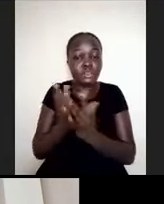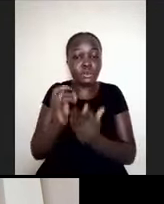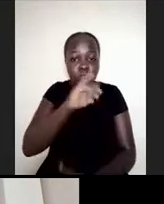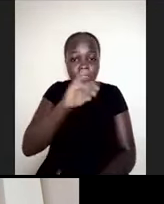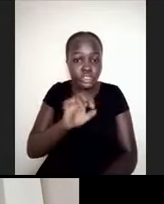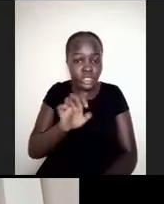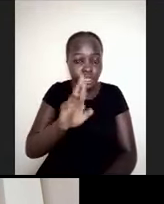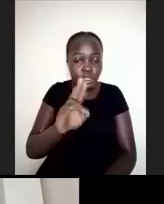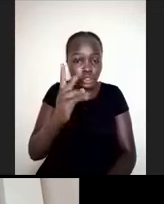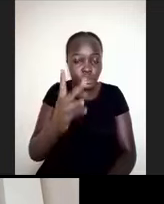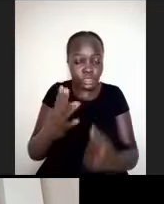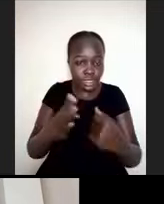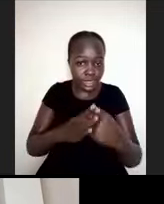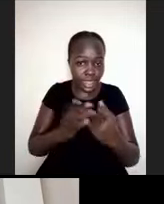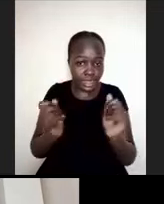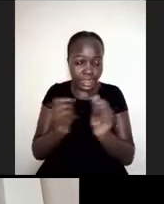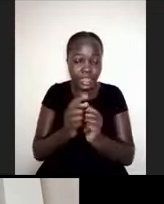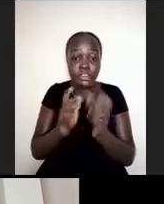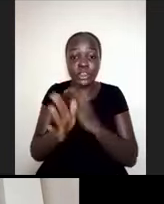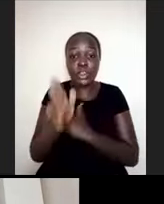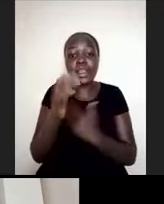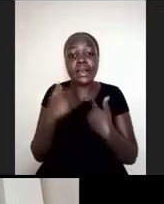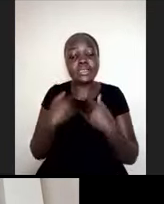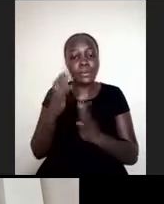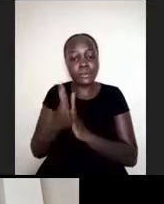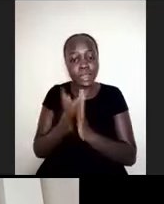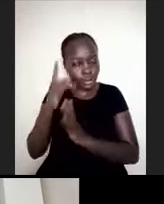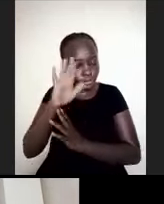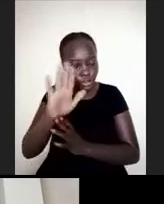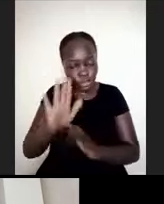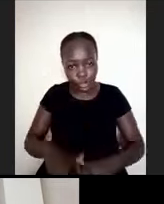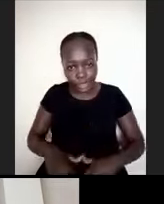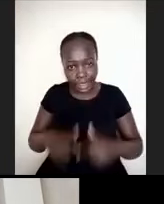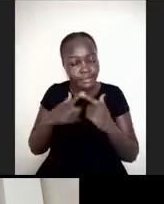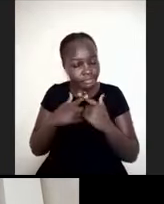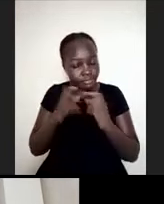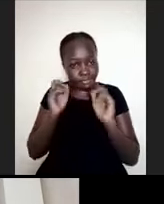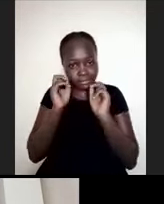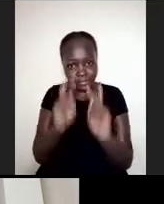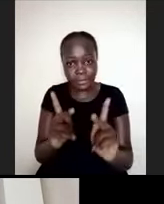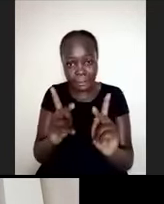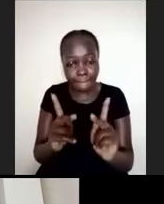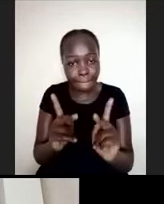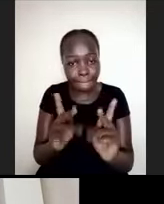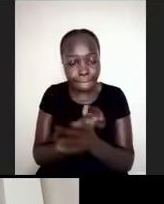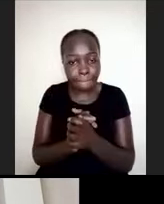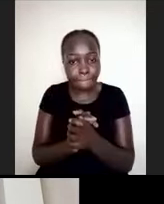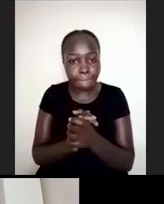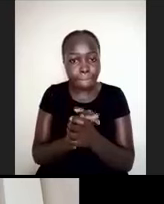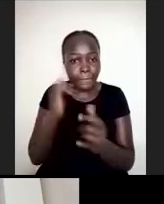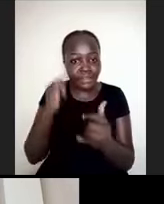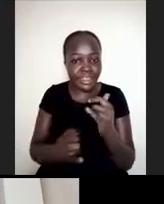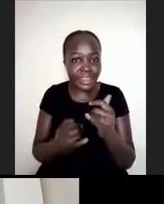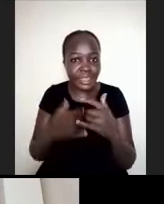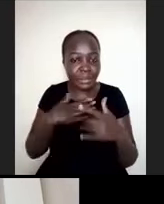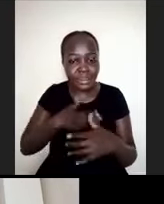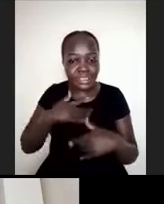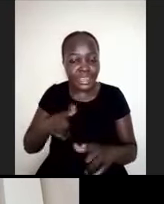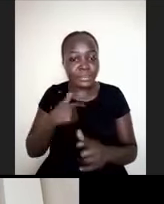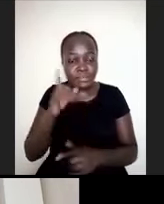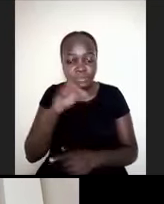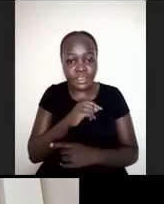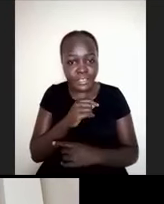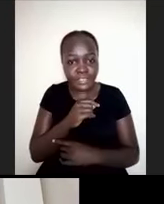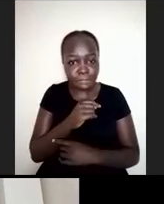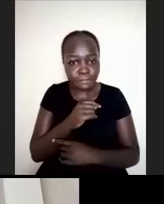Jeremiah 29:11. God has a plan for your life, okay? So finally, let me finish this.